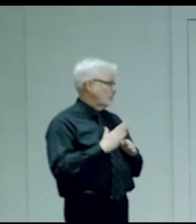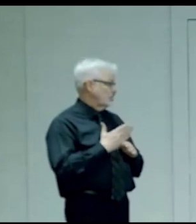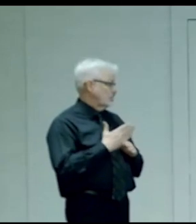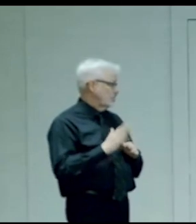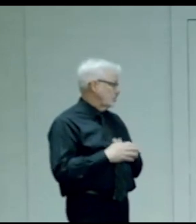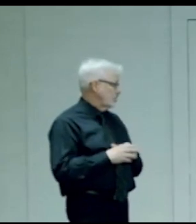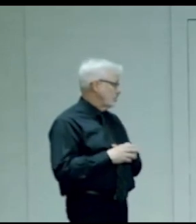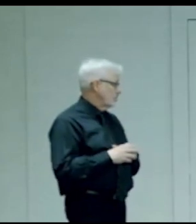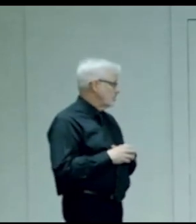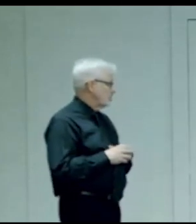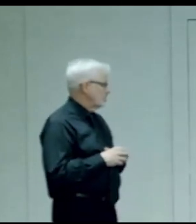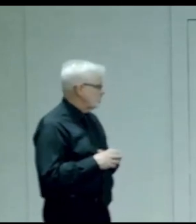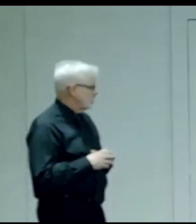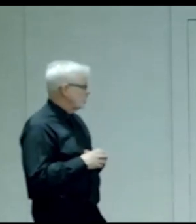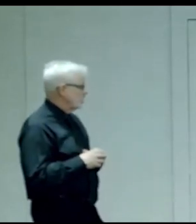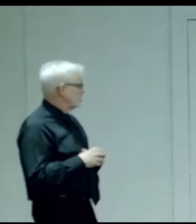is,